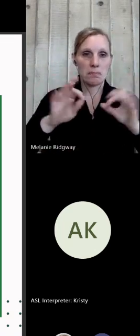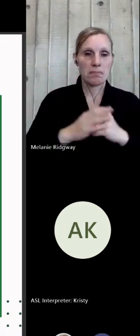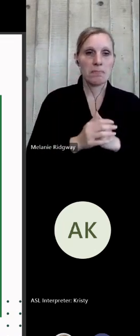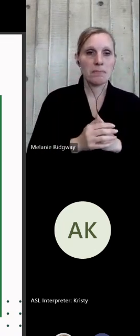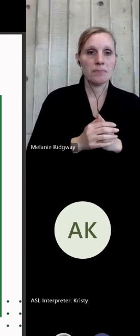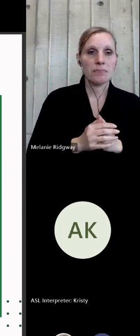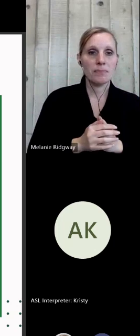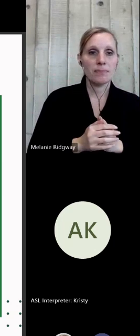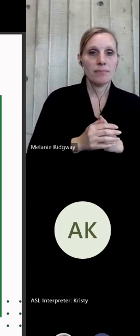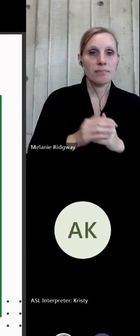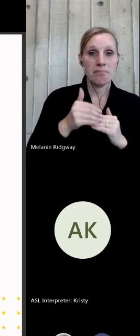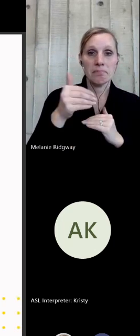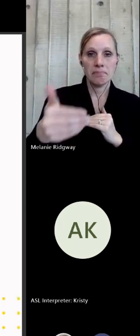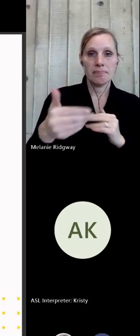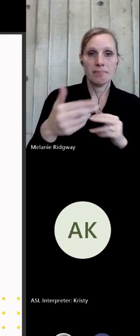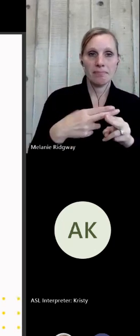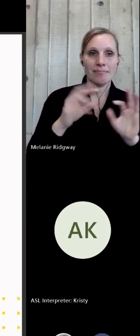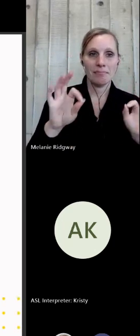forward.